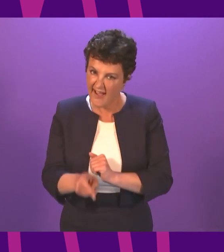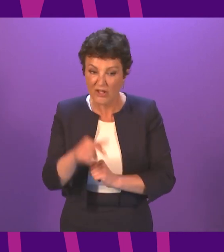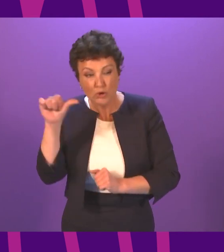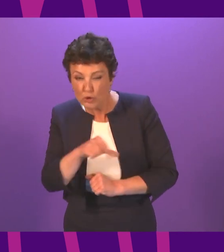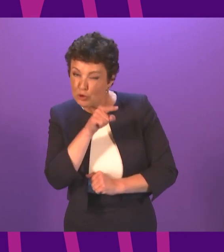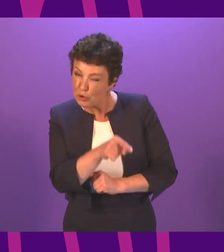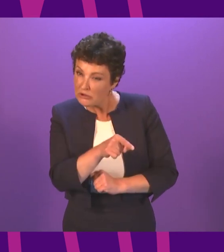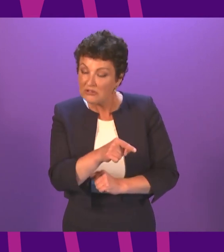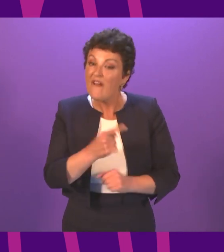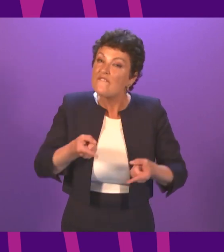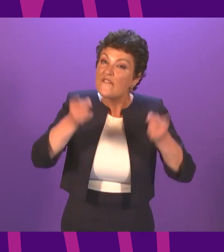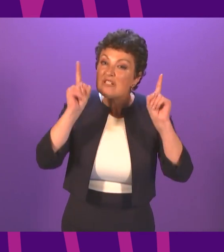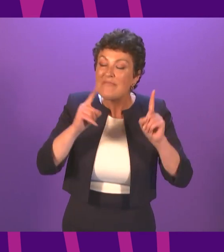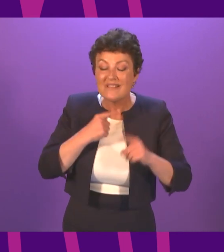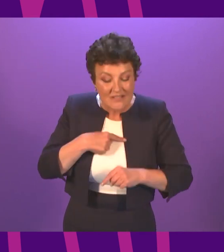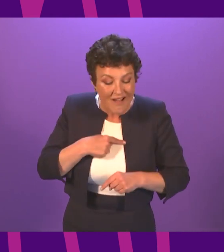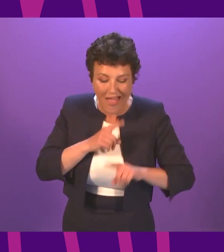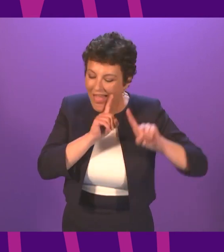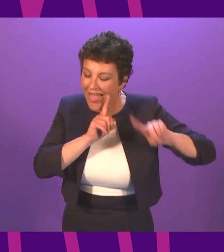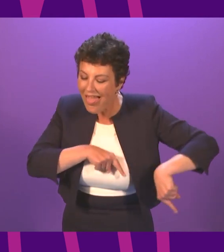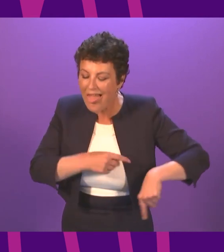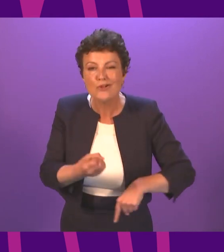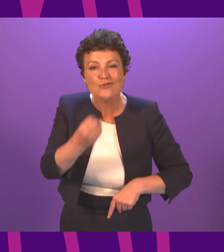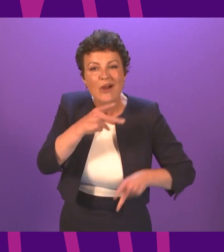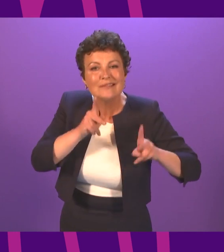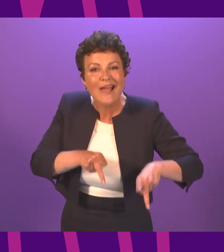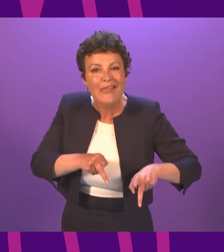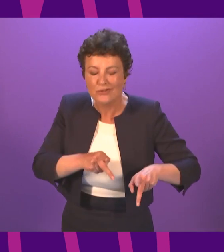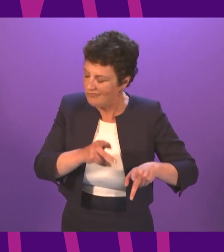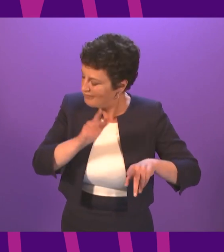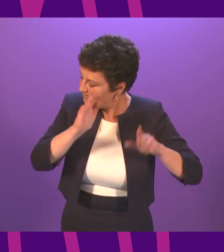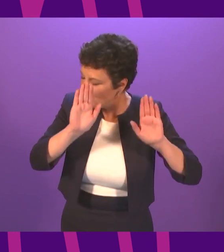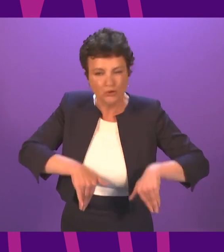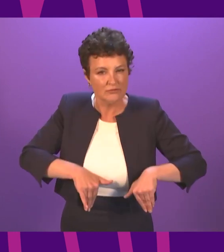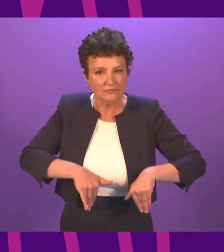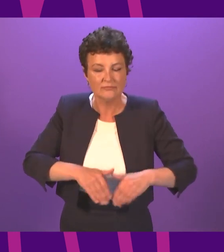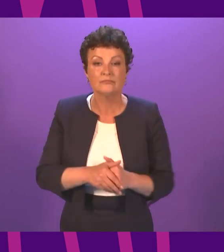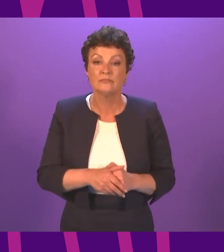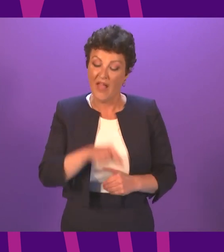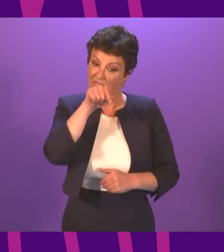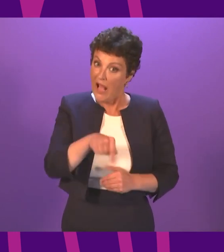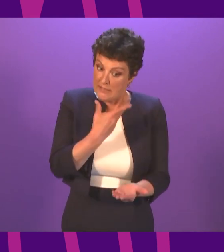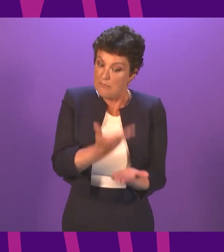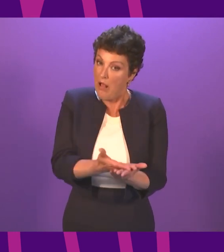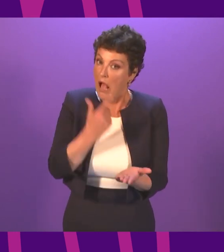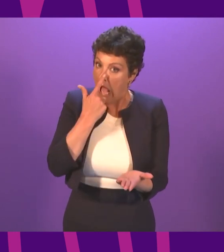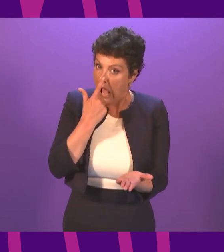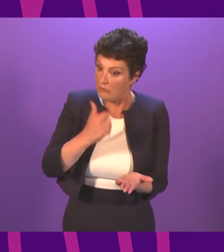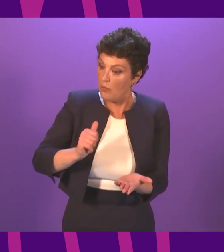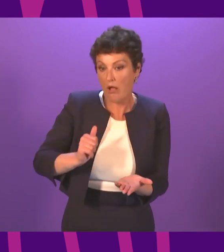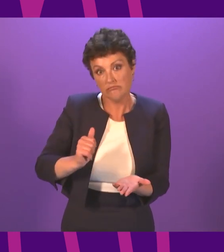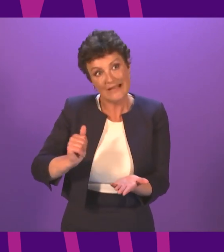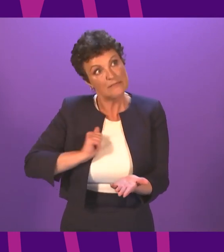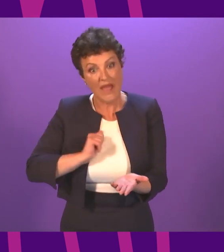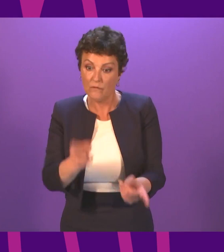this country soar. These are just some of the bills that I would take forward as First Minister, but they're also the bills that we will propose as a strong